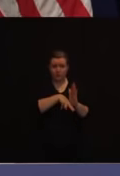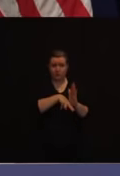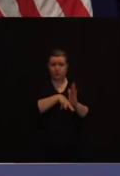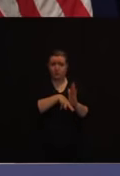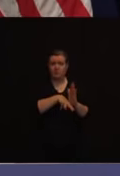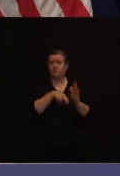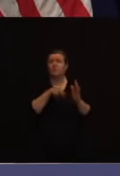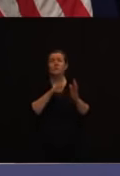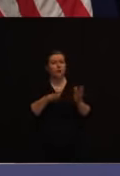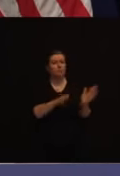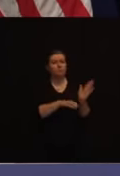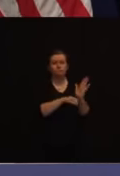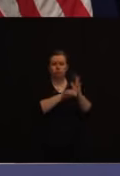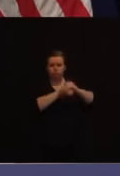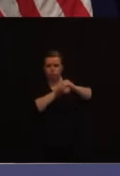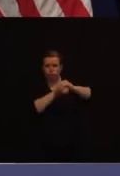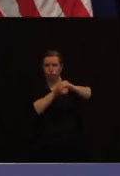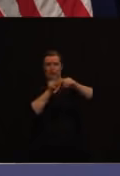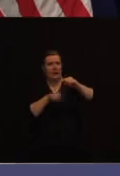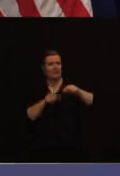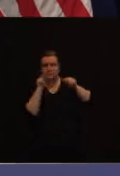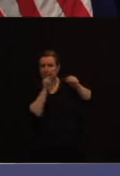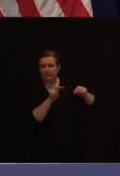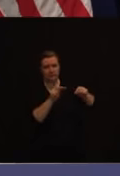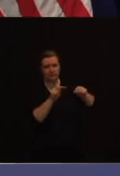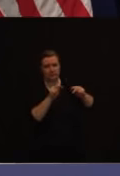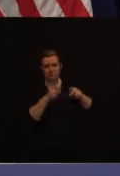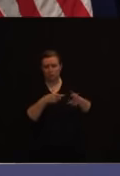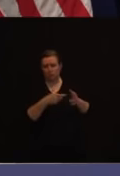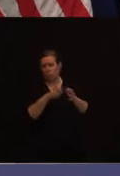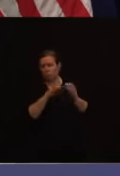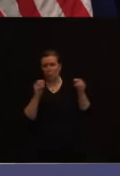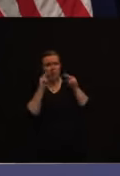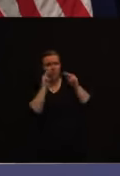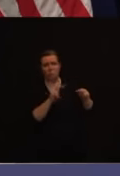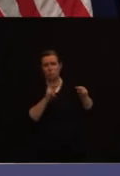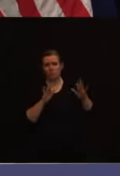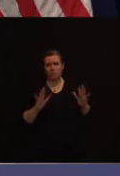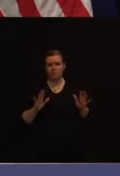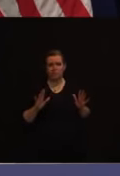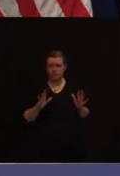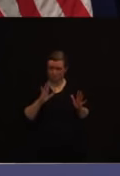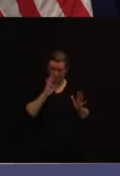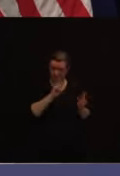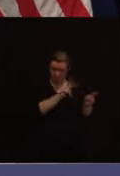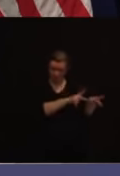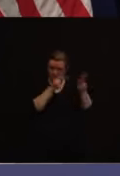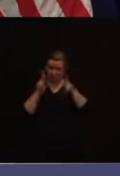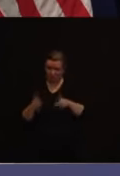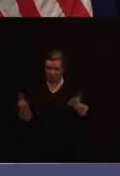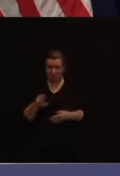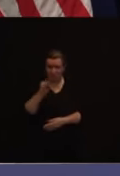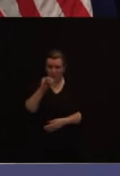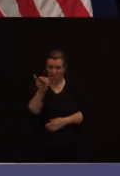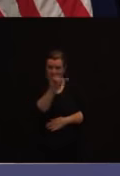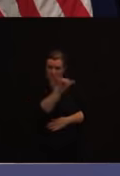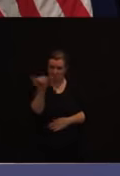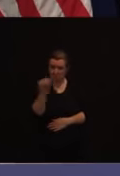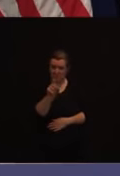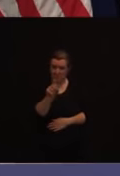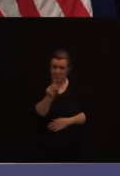directive? And South Jersey funeral homes are alleviating pressure from North Jersey facilities and helping to cremate